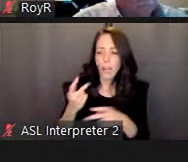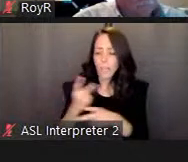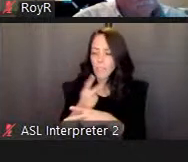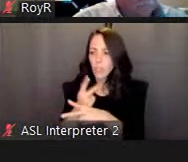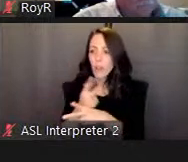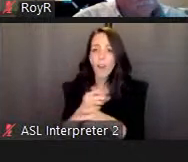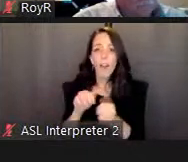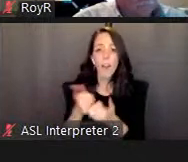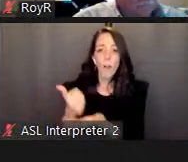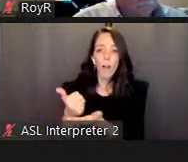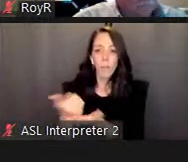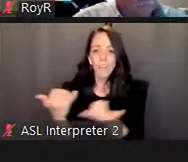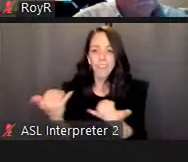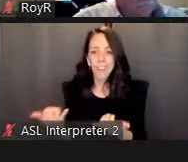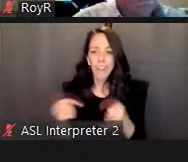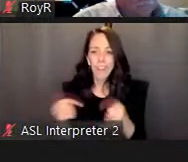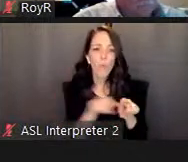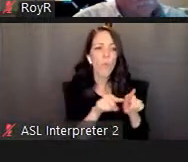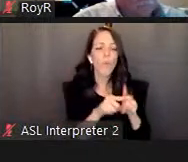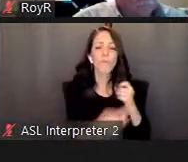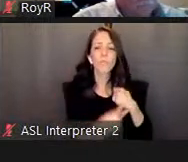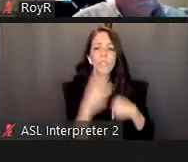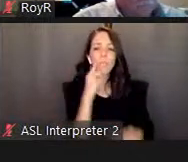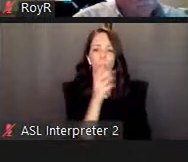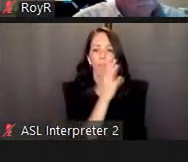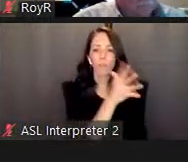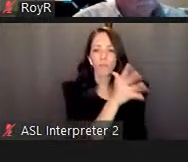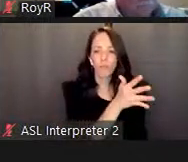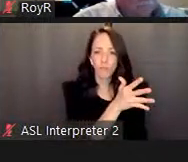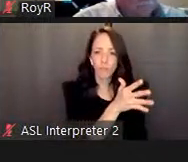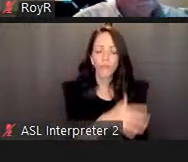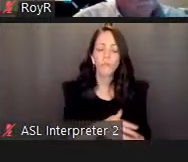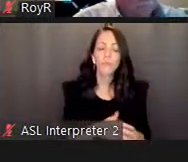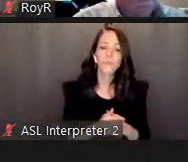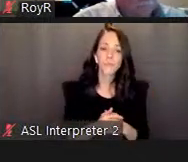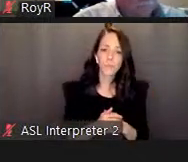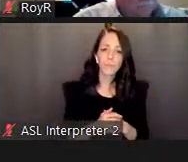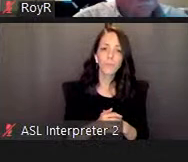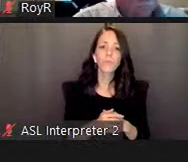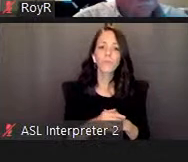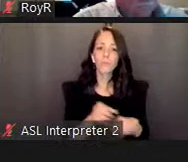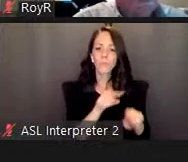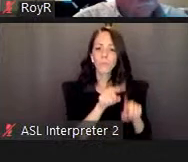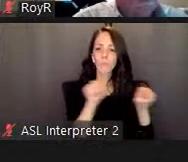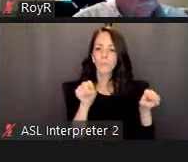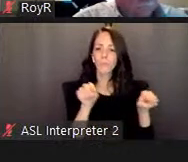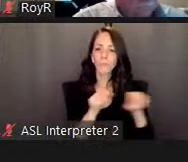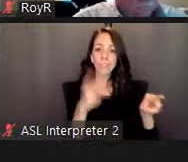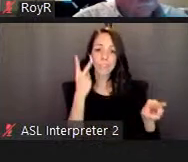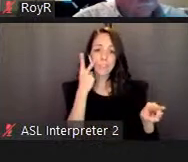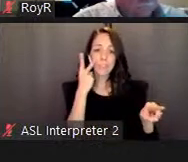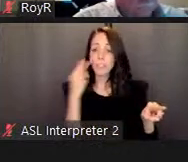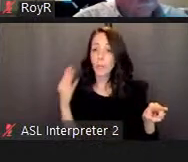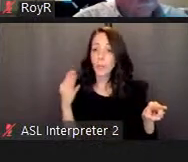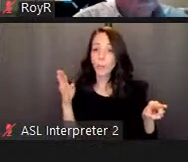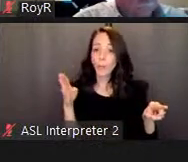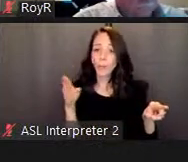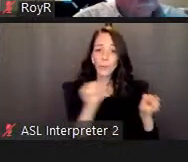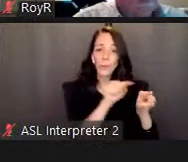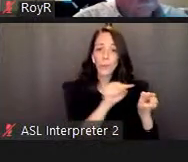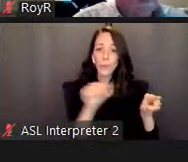pandemic while also trying to get out of it. And so on this timeline, you can see in the blue line, our